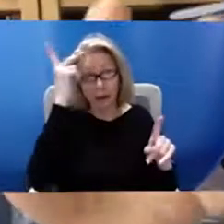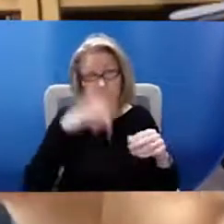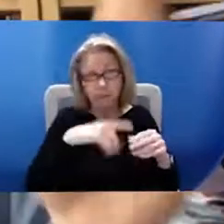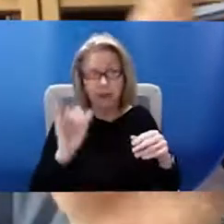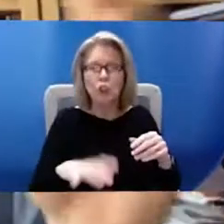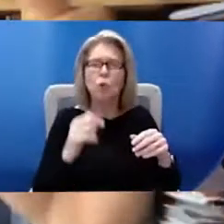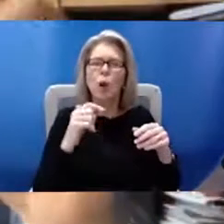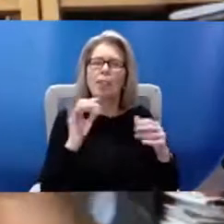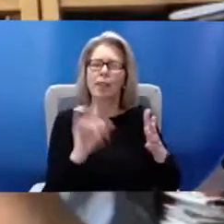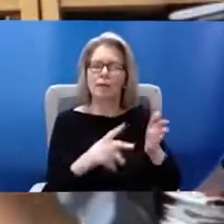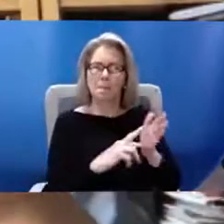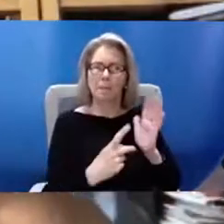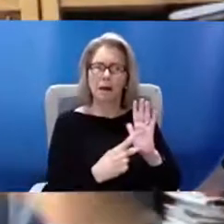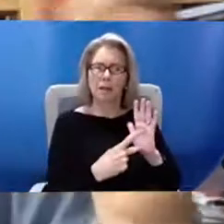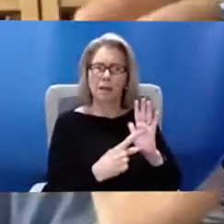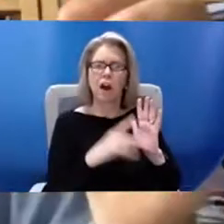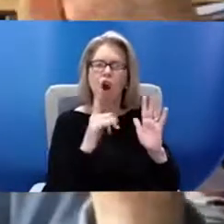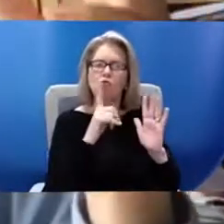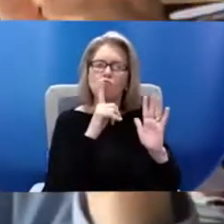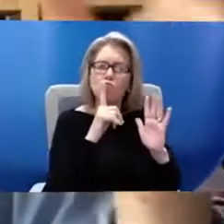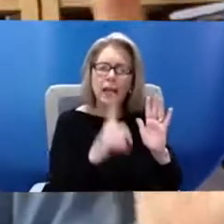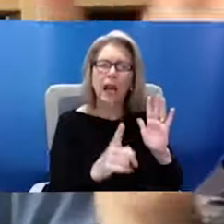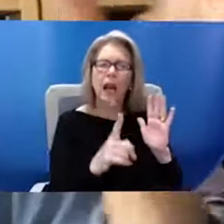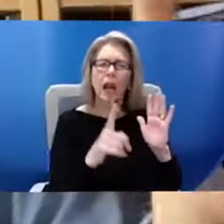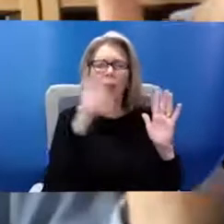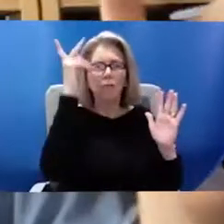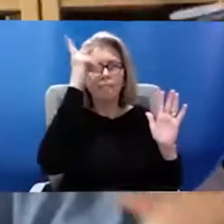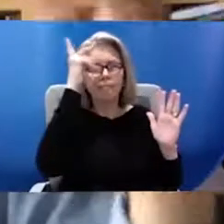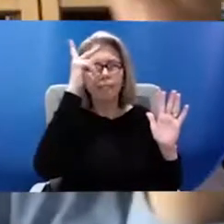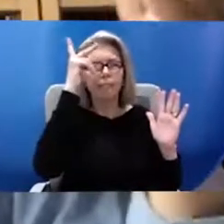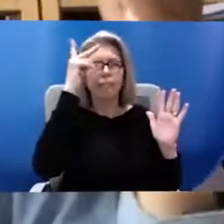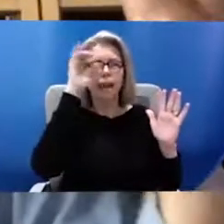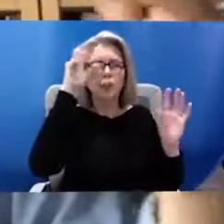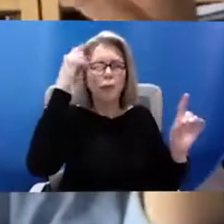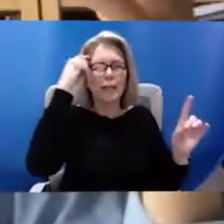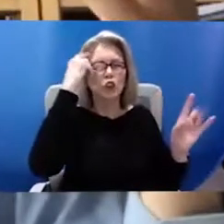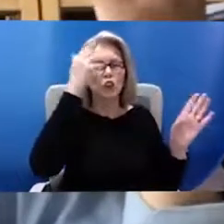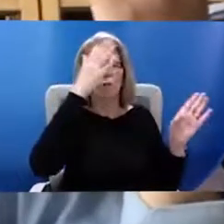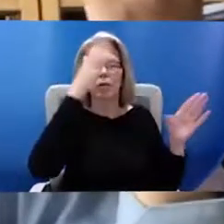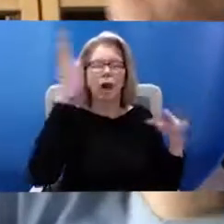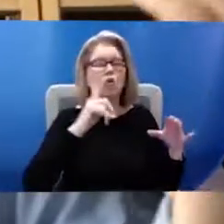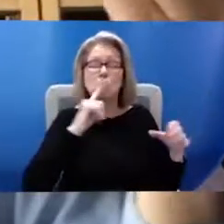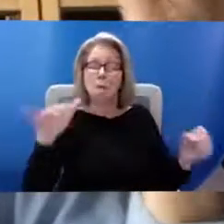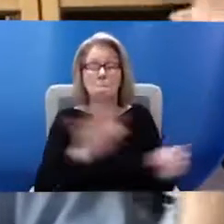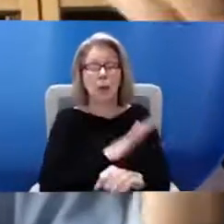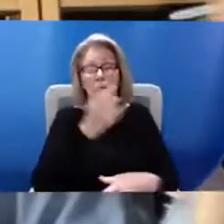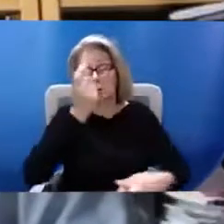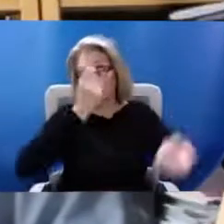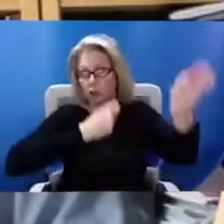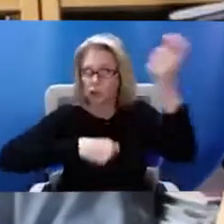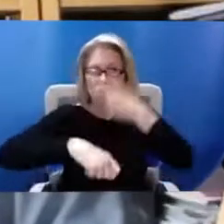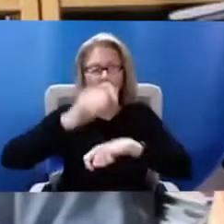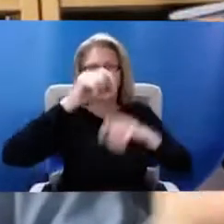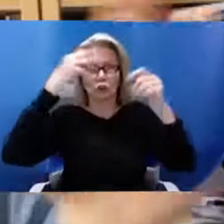think in terms of non-dominant differences implies an epistemic shift. It implies a complete change of framework